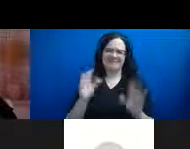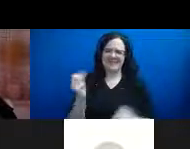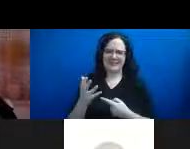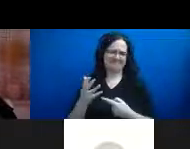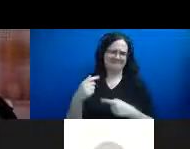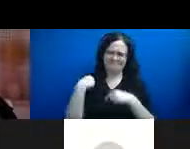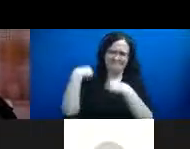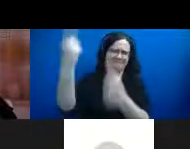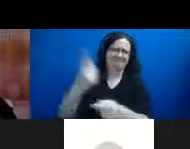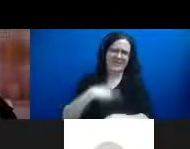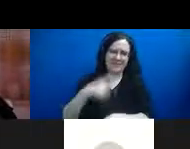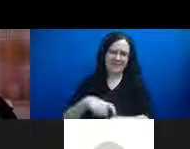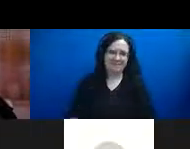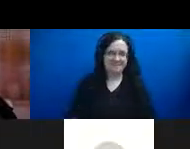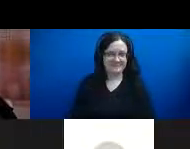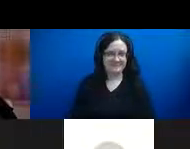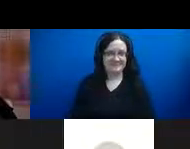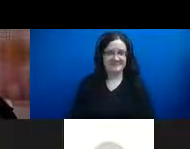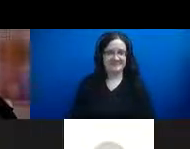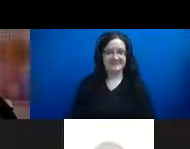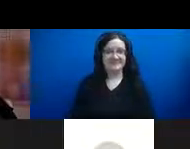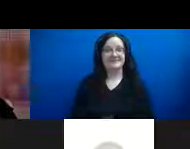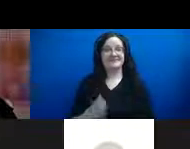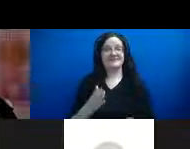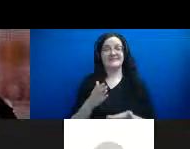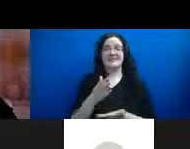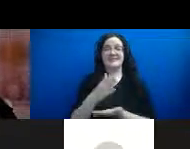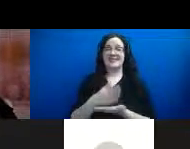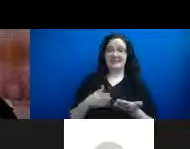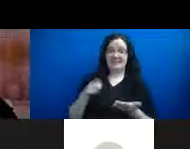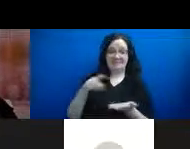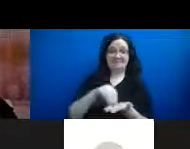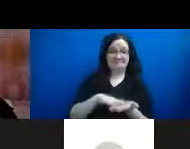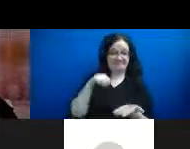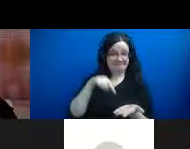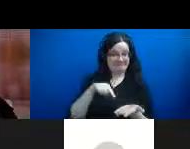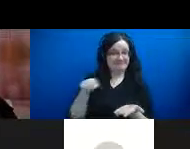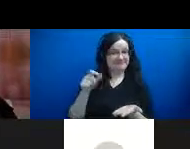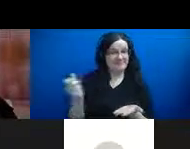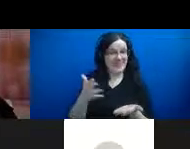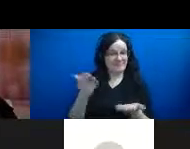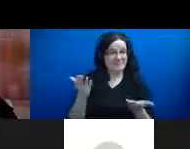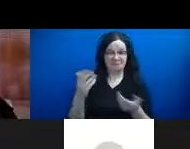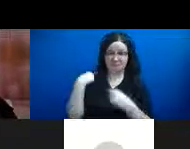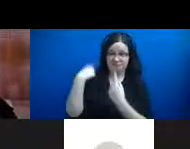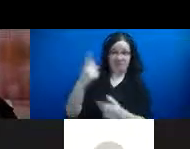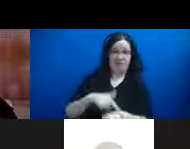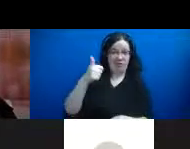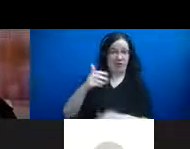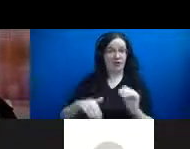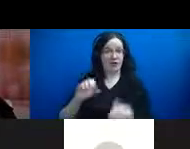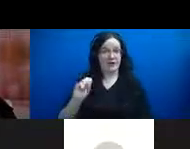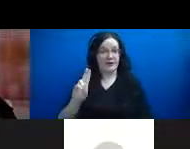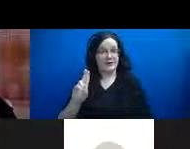some recording that's been around longer than actual substance use disorder or abuse, substance